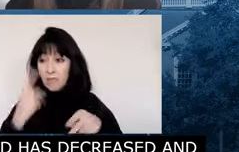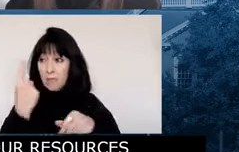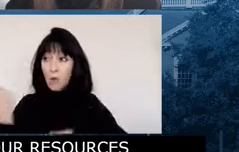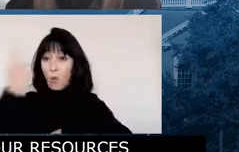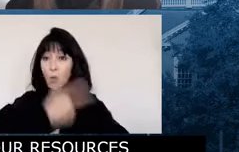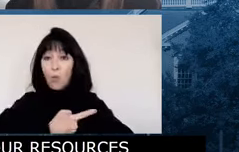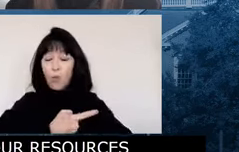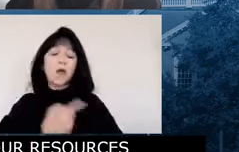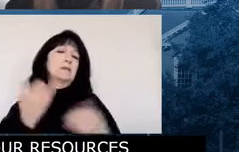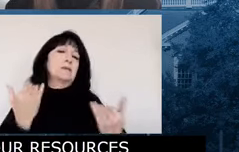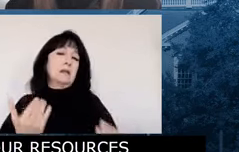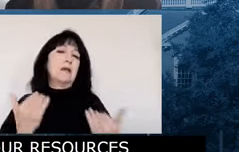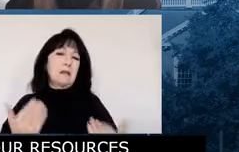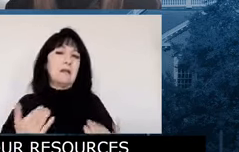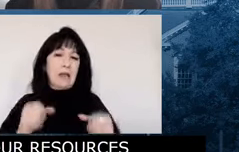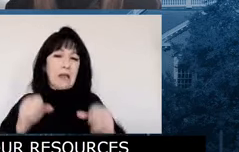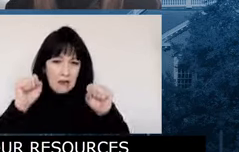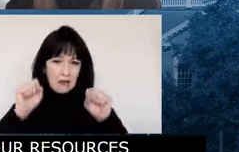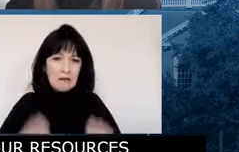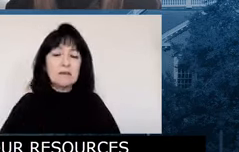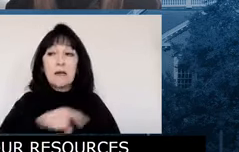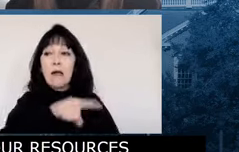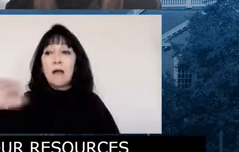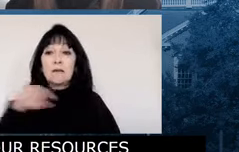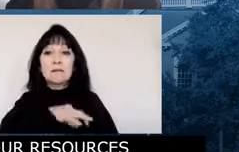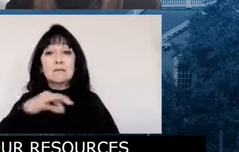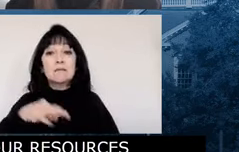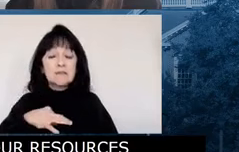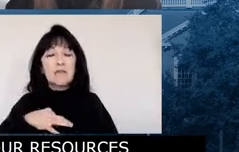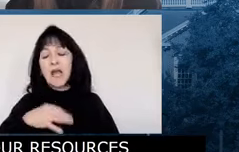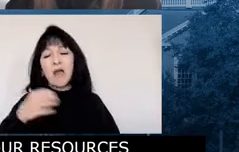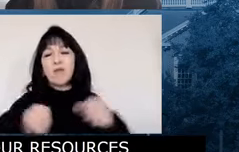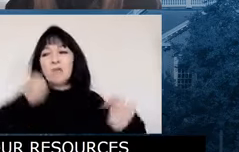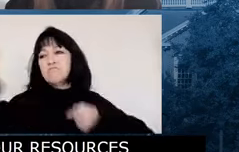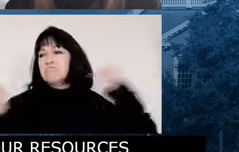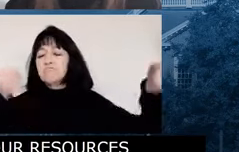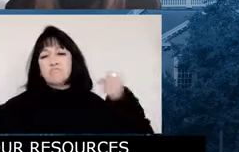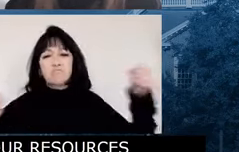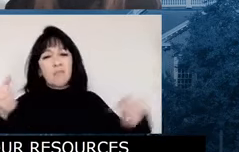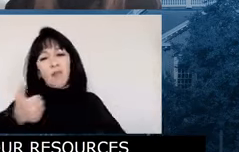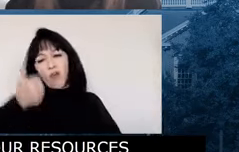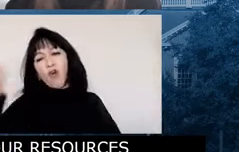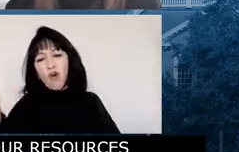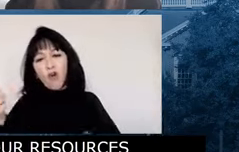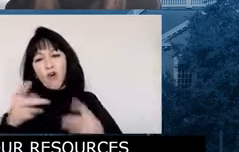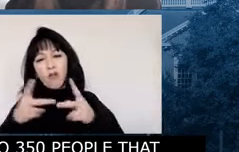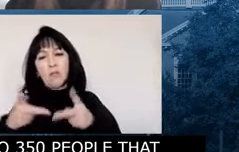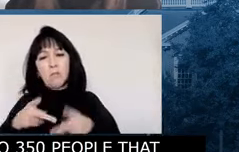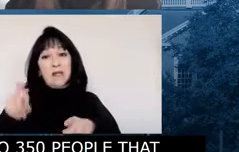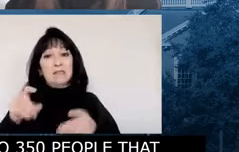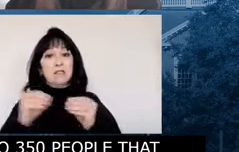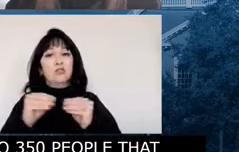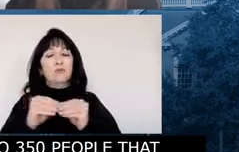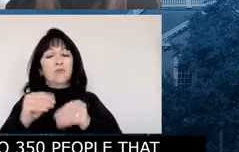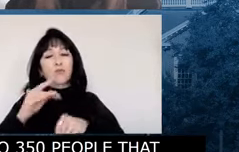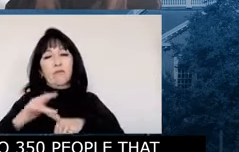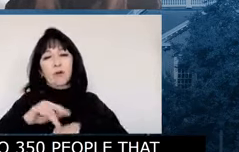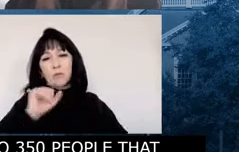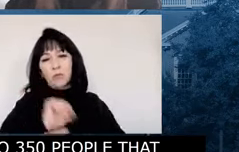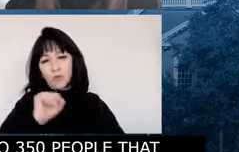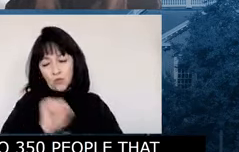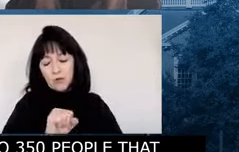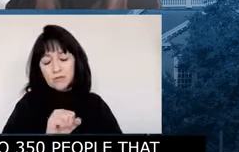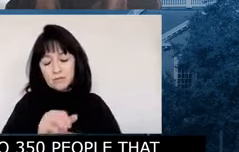individuals to other assignments that could hopefully help us better. It does go to the question, though, of how you plan for